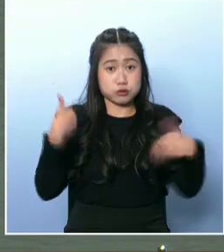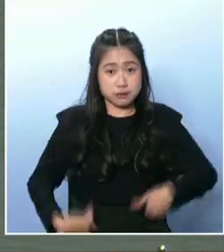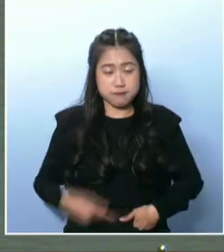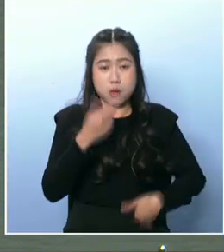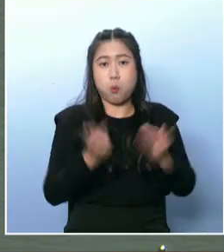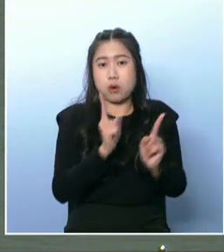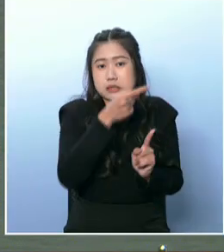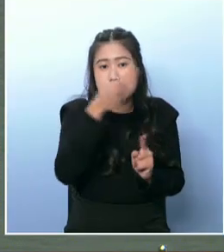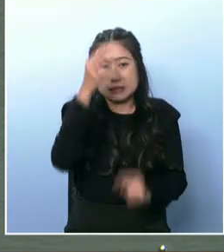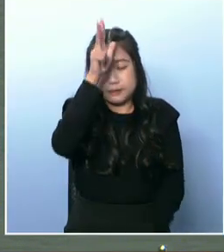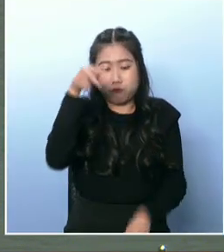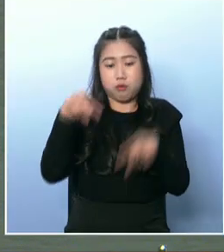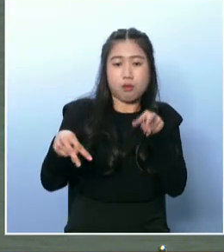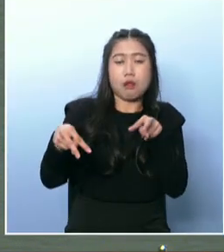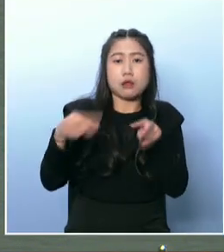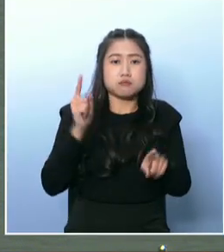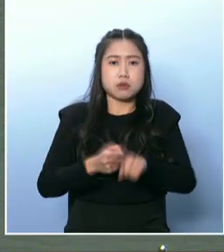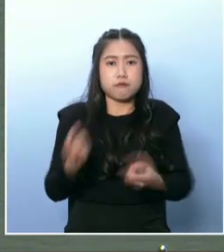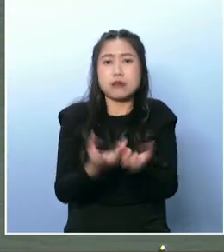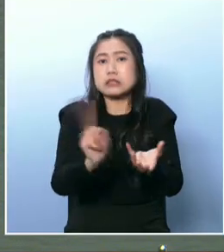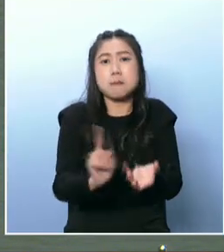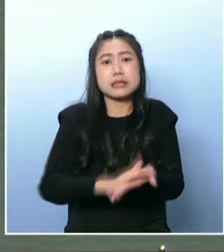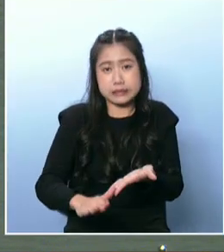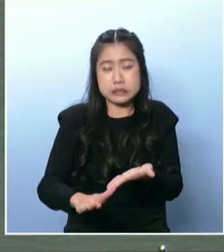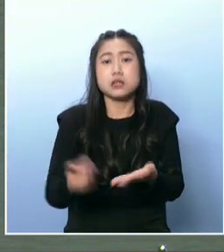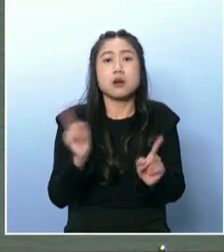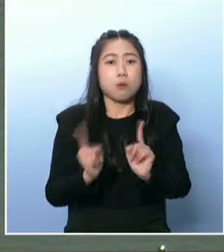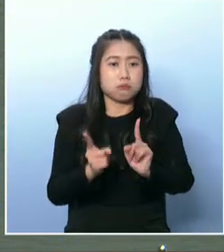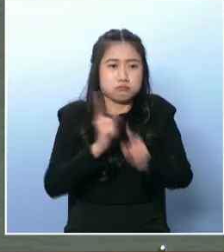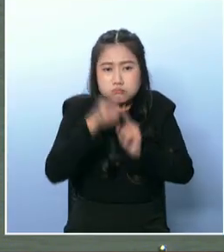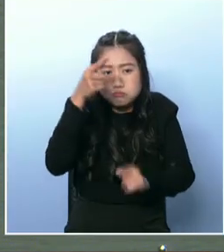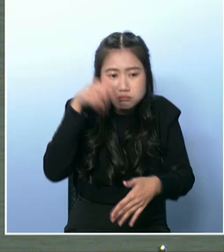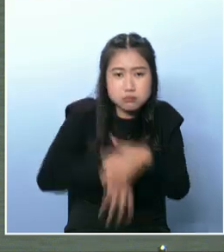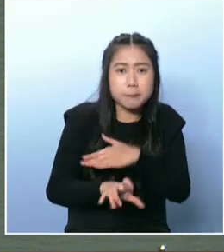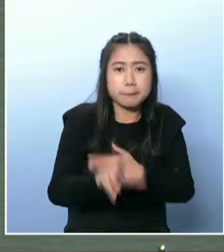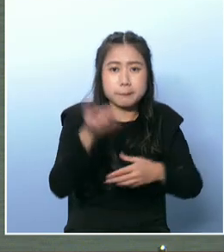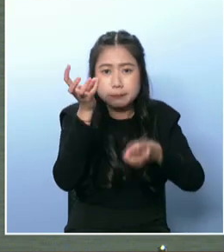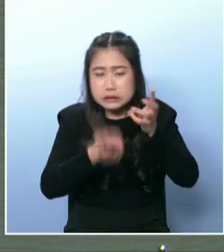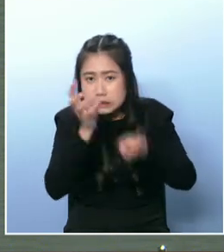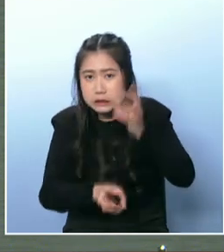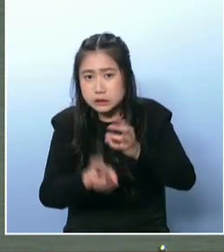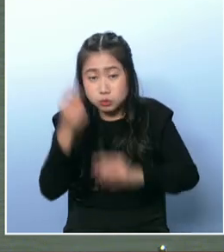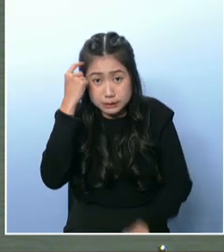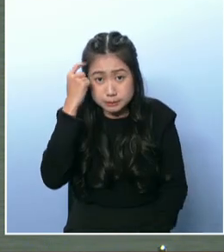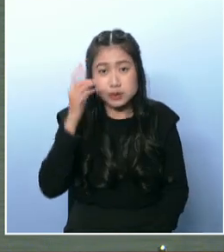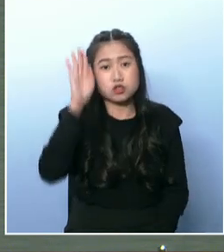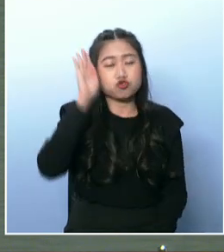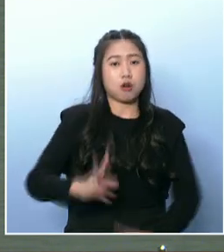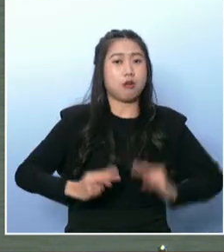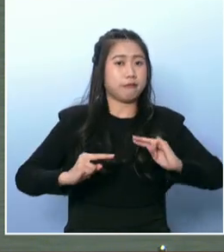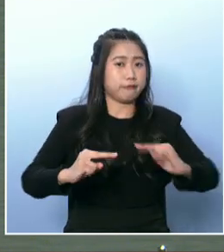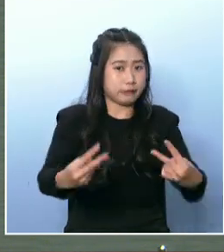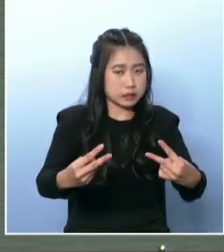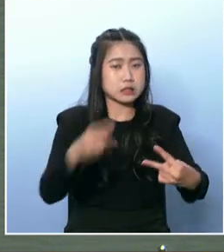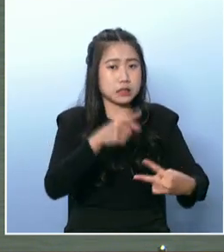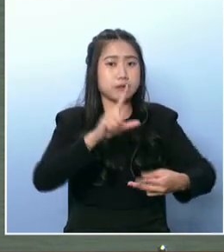being provided in the hostels. So for the administration, do you understand about this problem? Have you investigated into